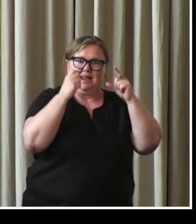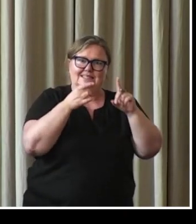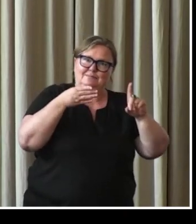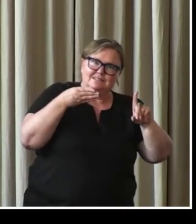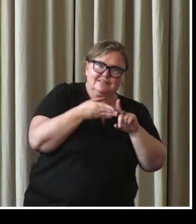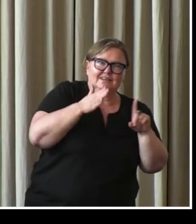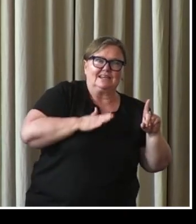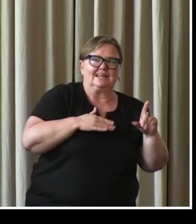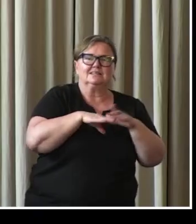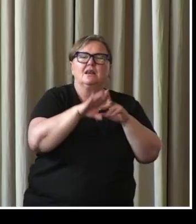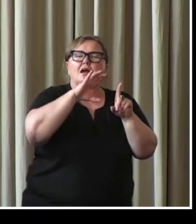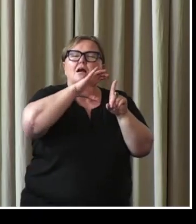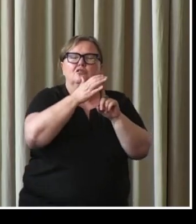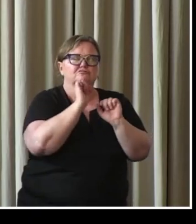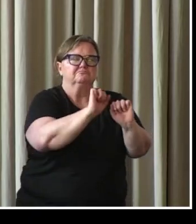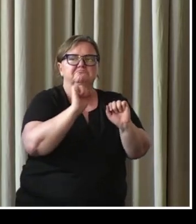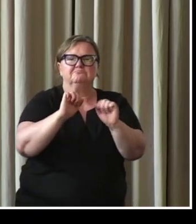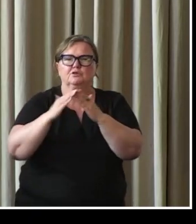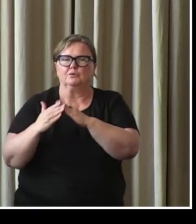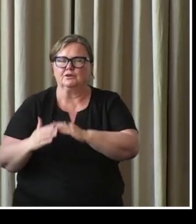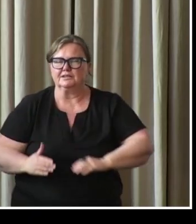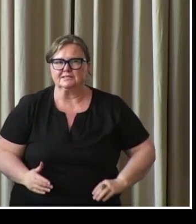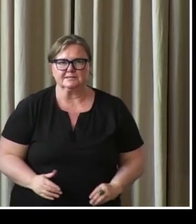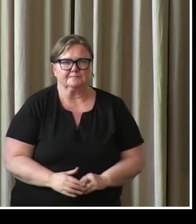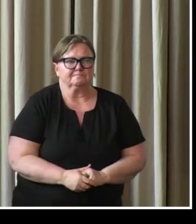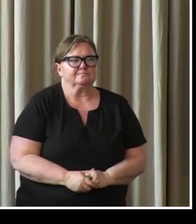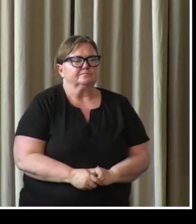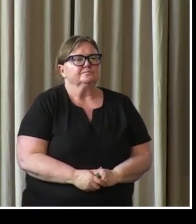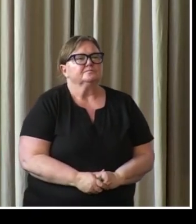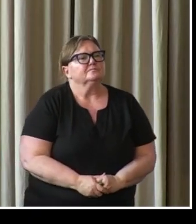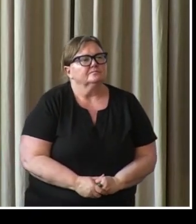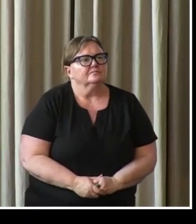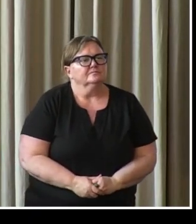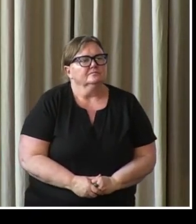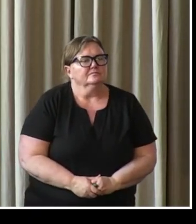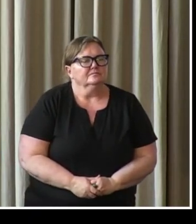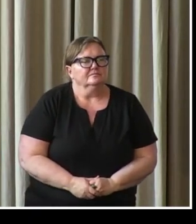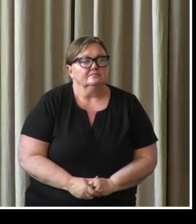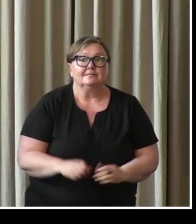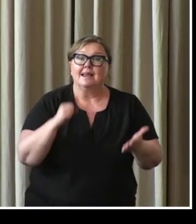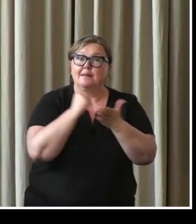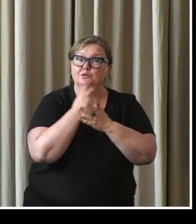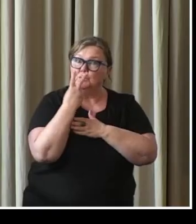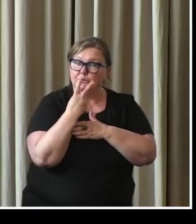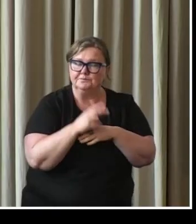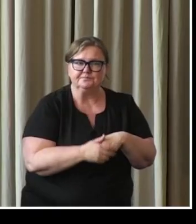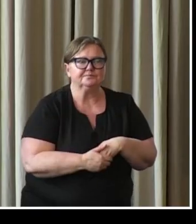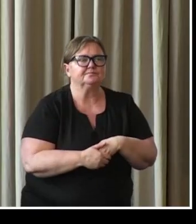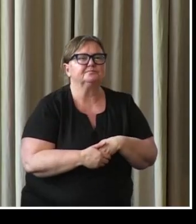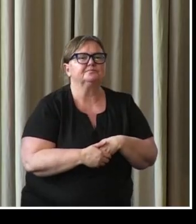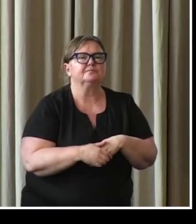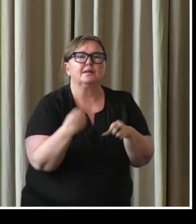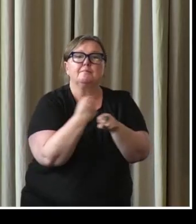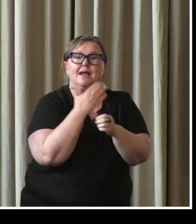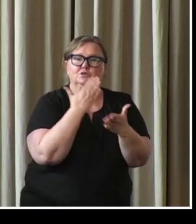of carers in culturally and linguistically diverse communities. Action Area 2 is about making